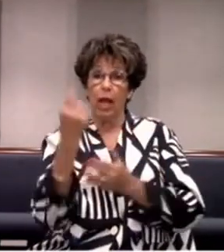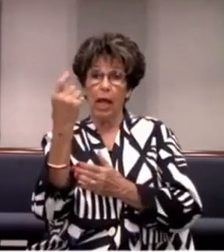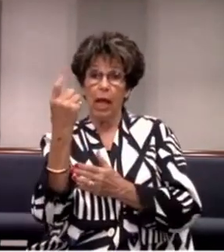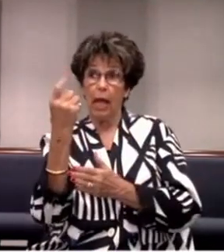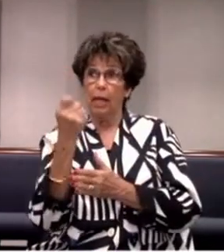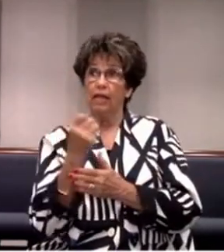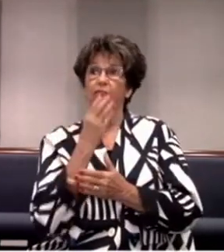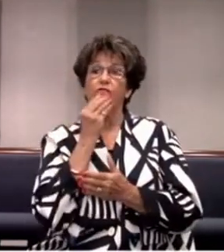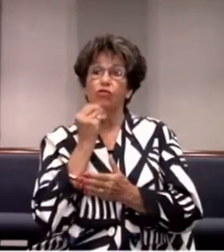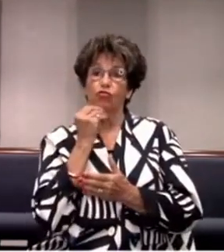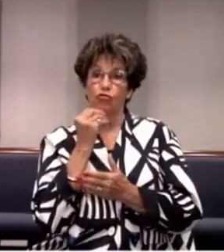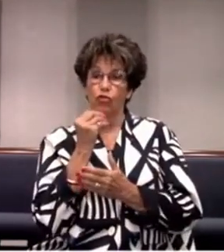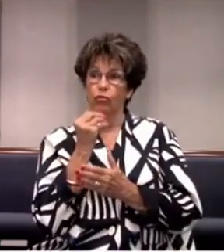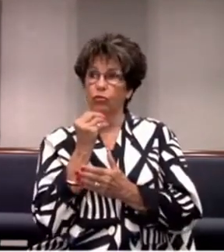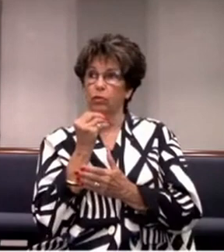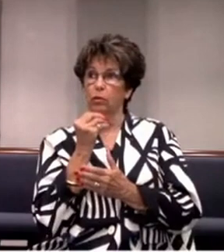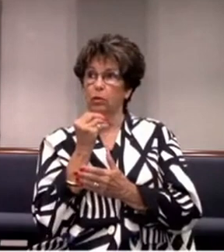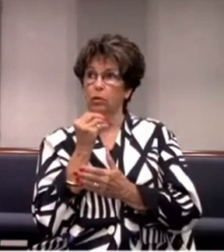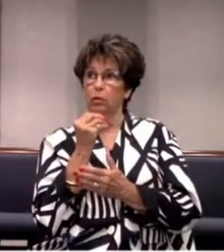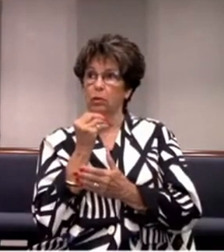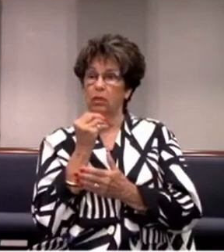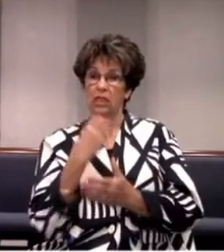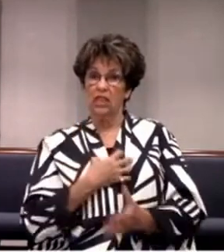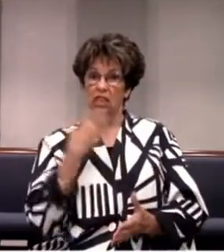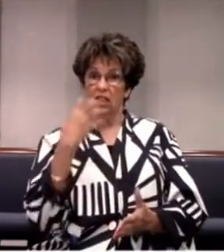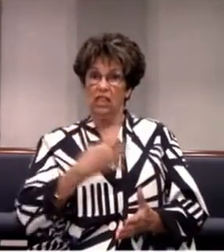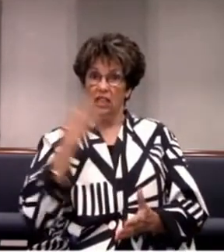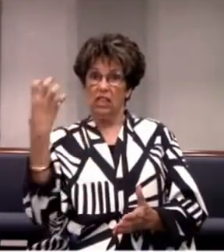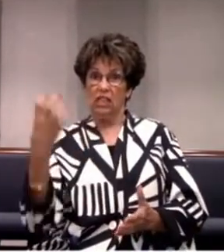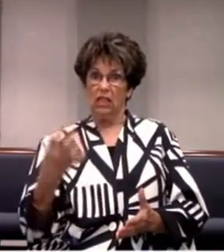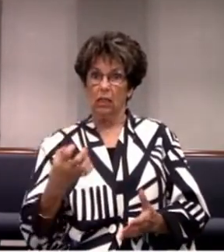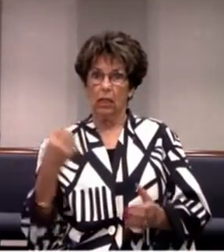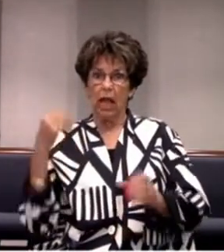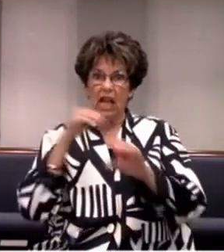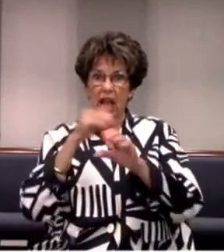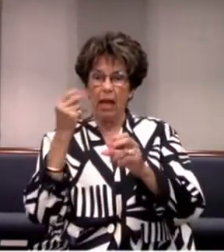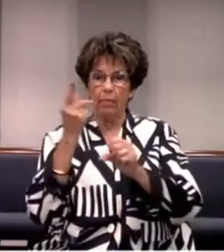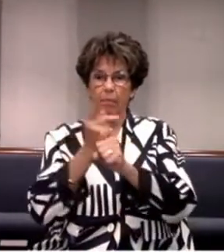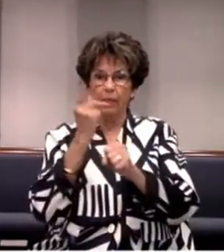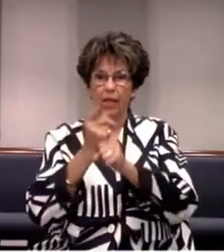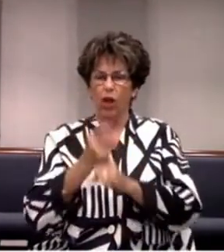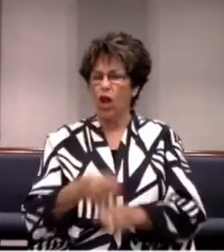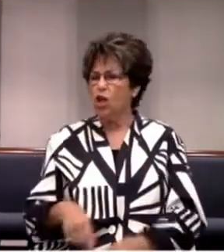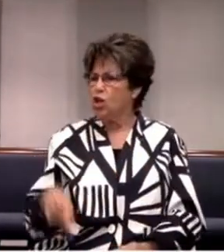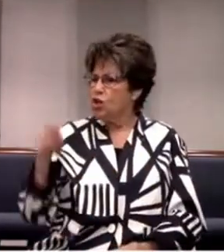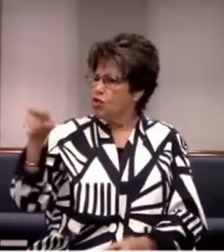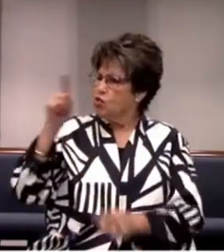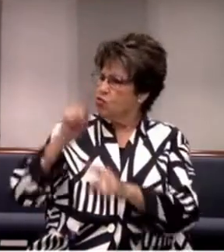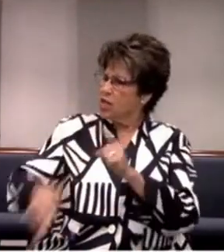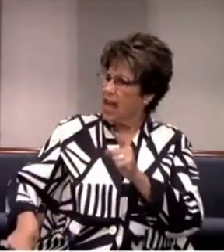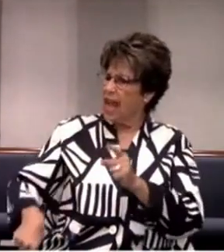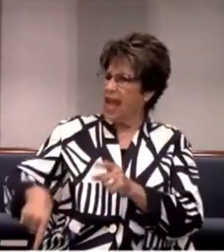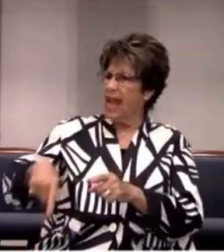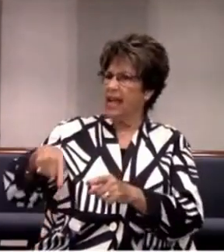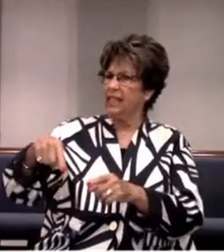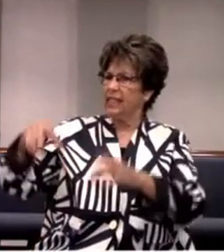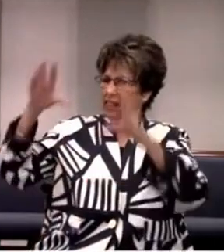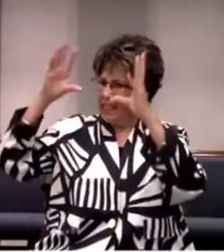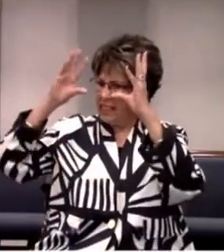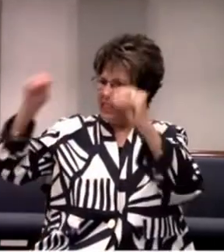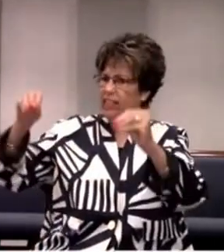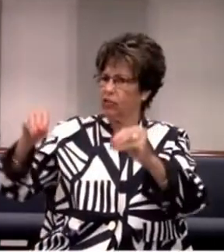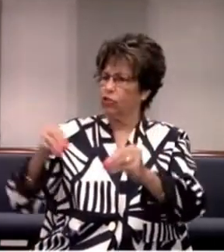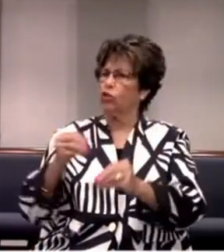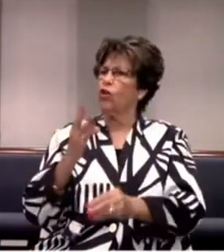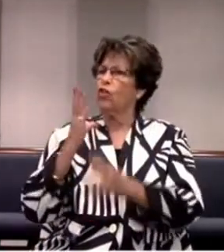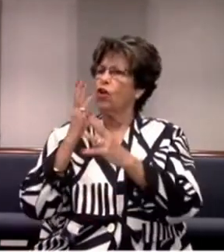the Jews. How dare you preach the gospel to the Gentile? In the Jews' mind,